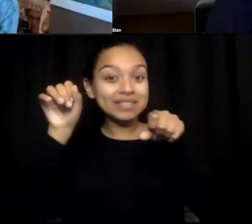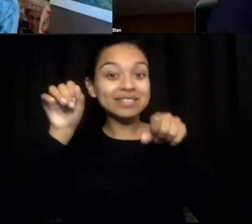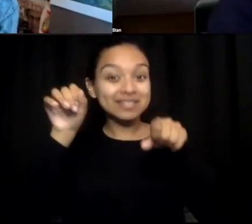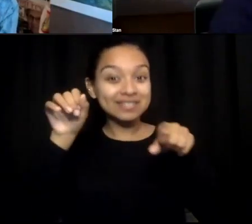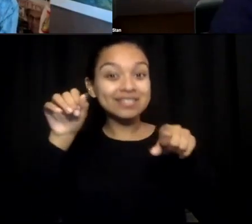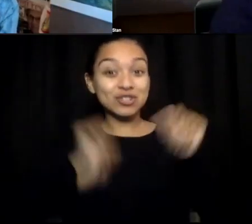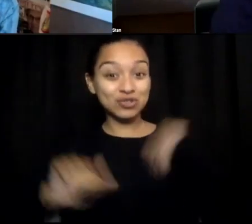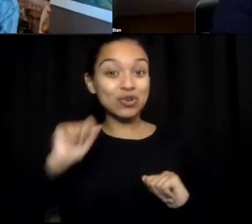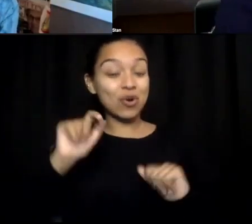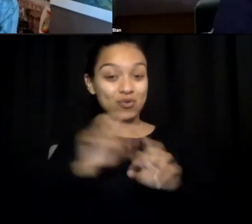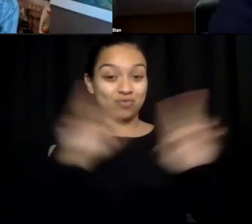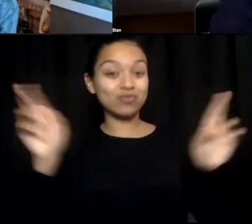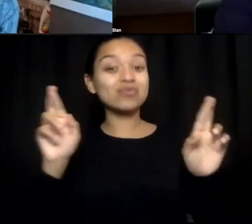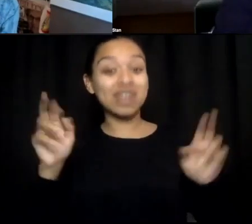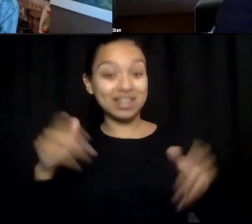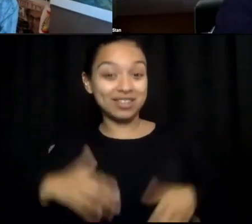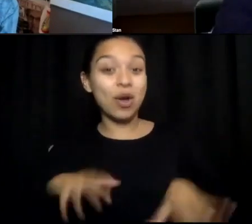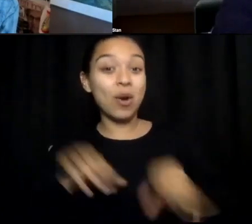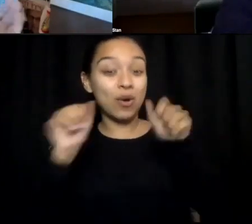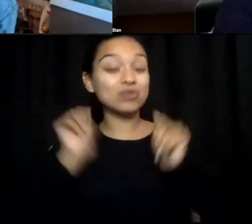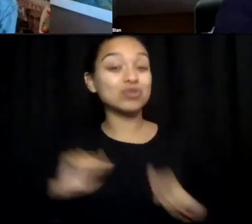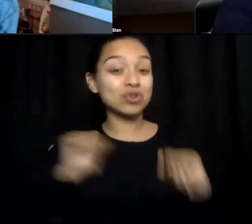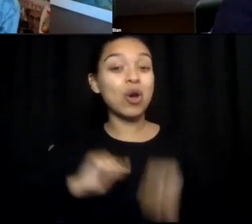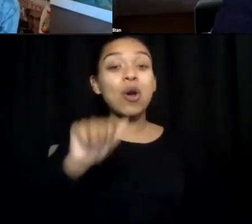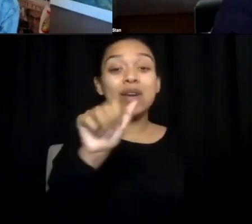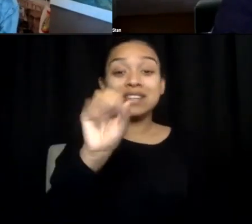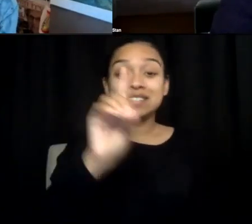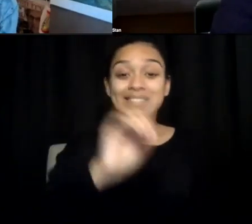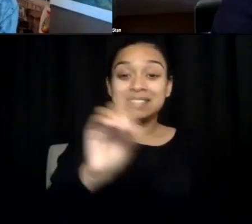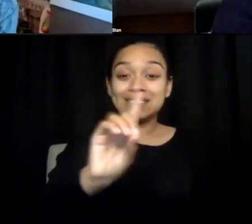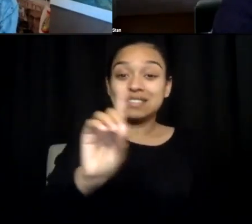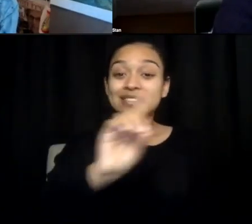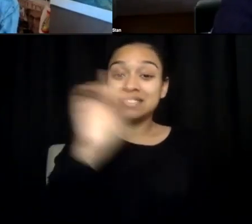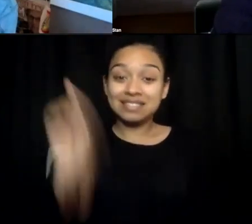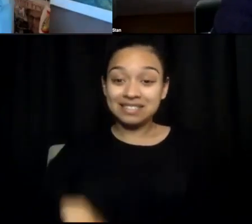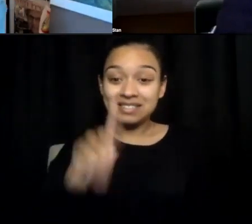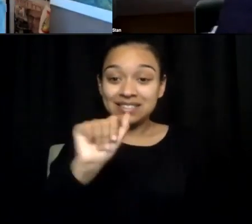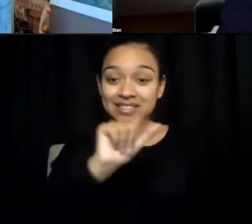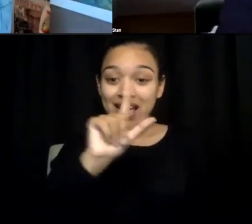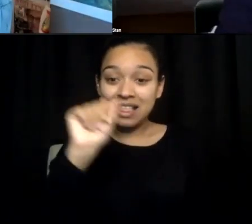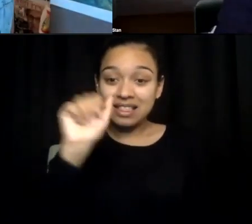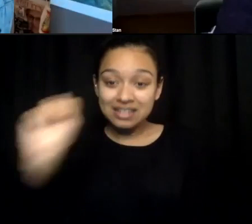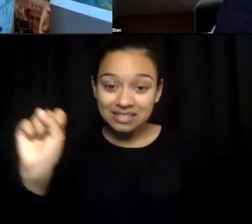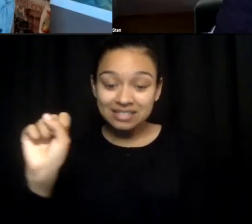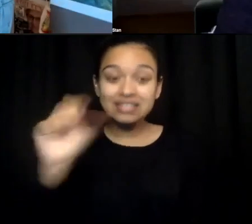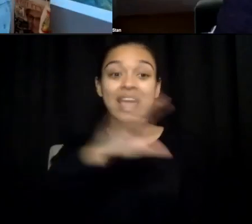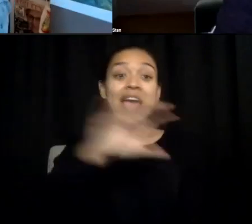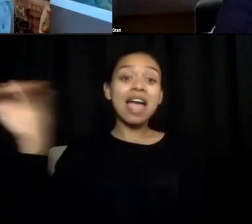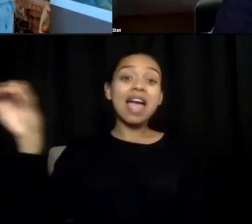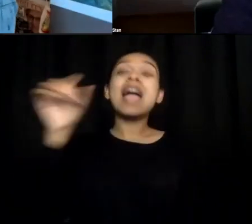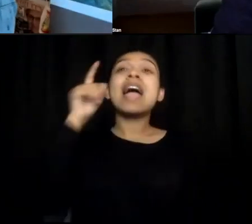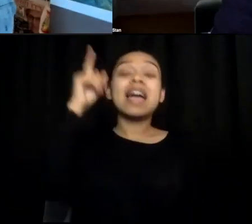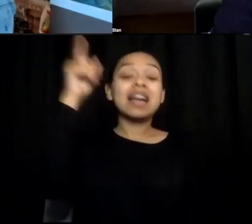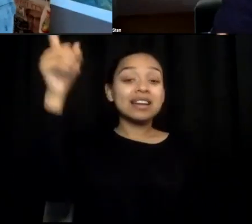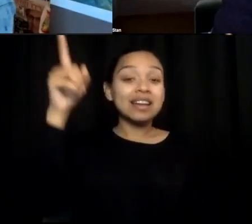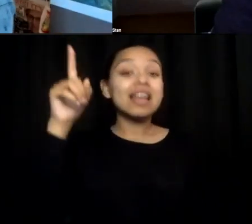all confidentially. And my friend Michael Urie from Ugly Betty will be directing it. Oh, he's wonderful. He's a wonderful,